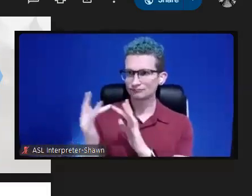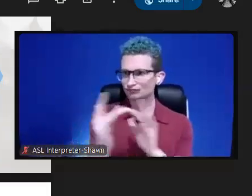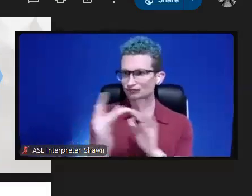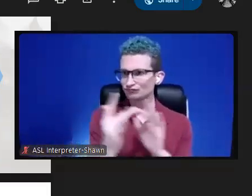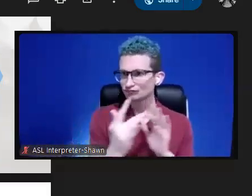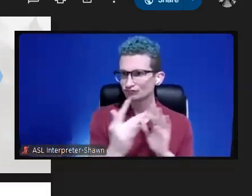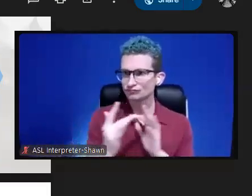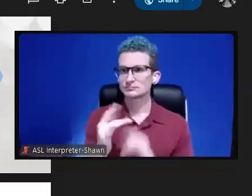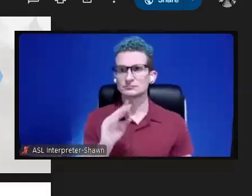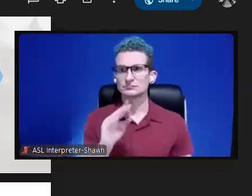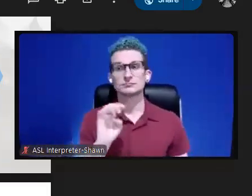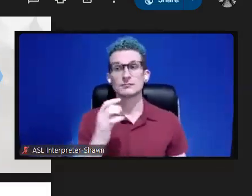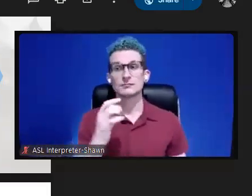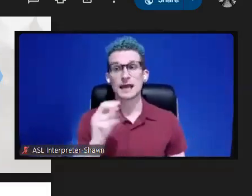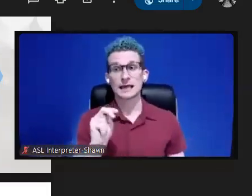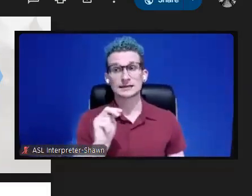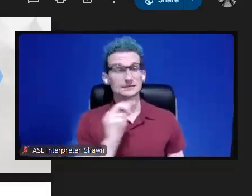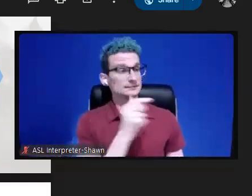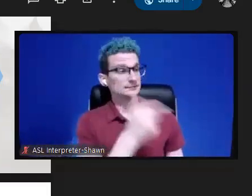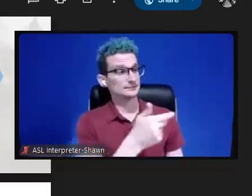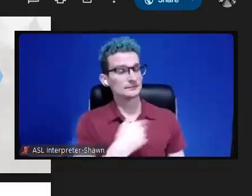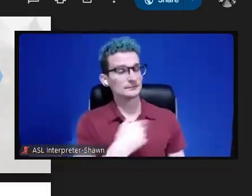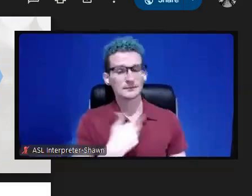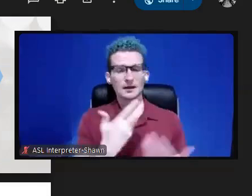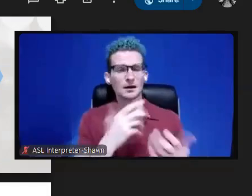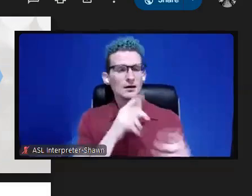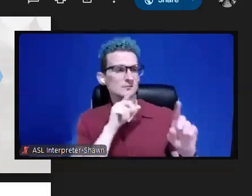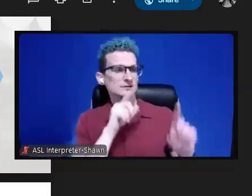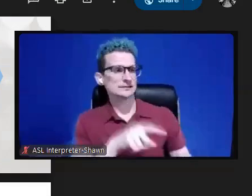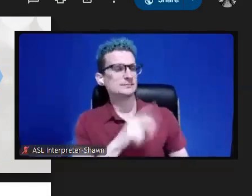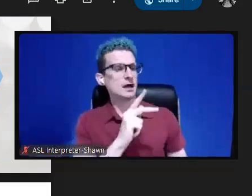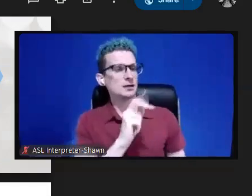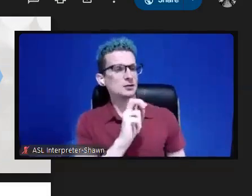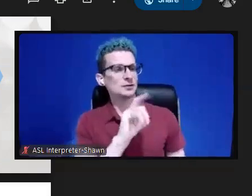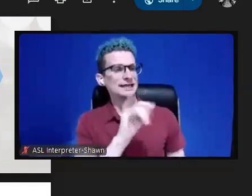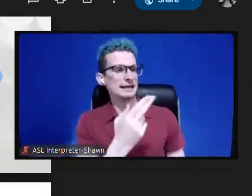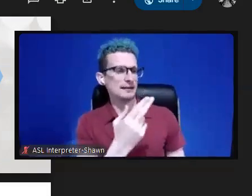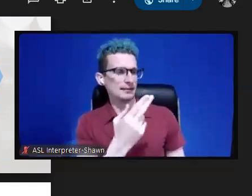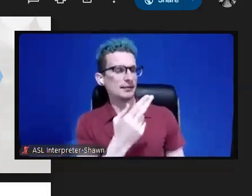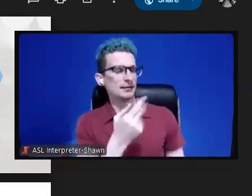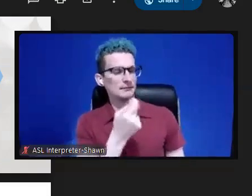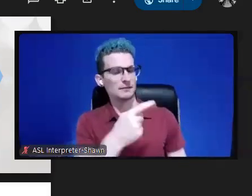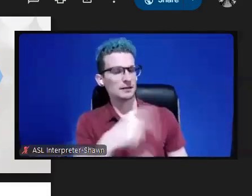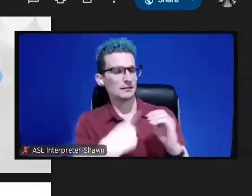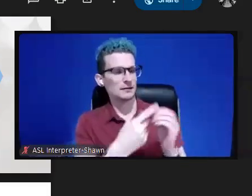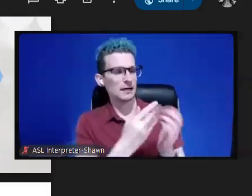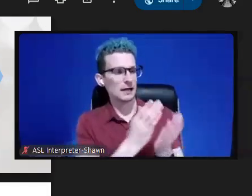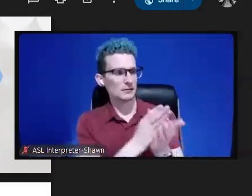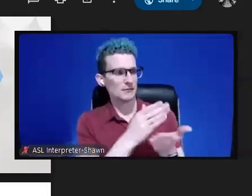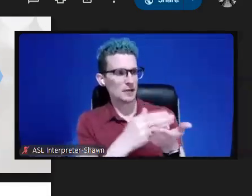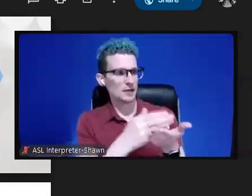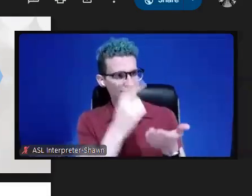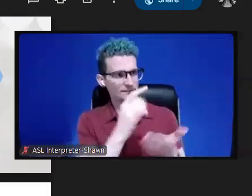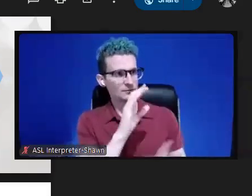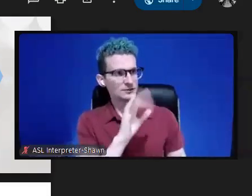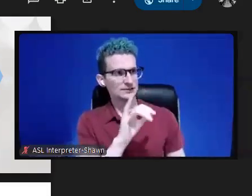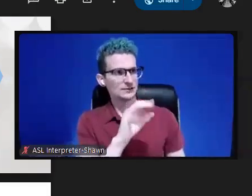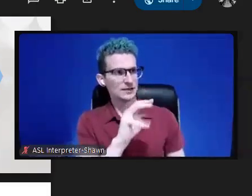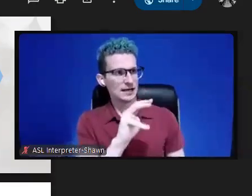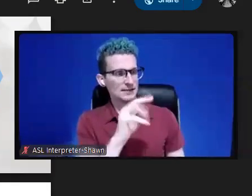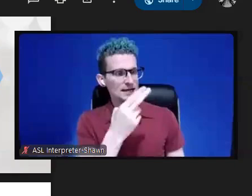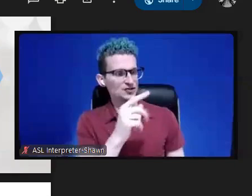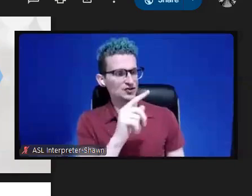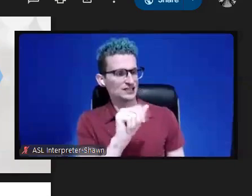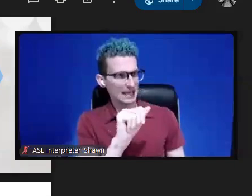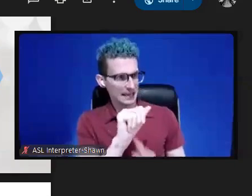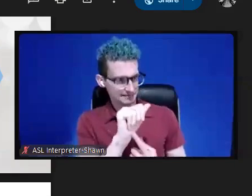Yeah, I was just going to respond to Keith a little bit on the budget for CYMHTA. I know that